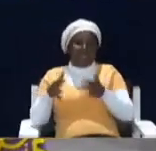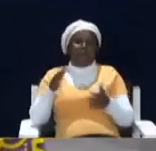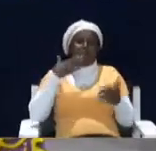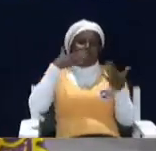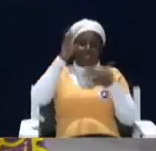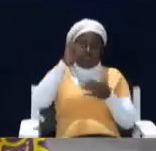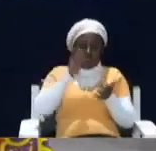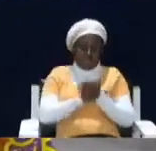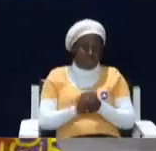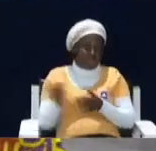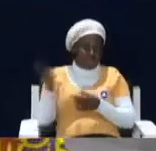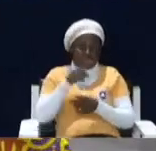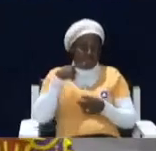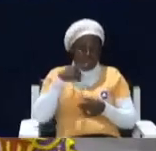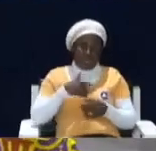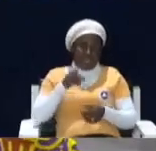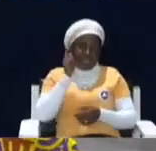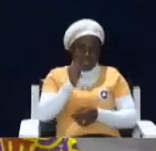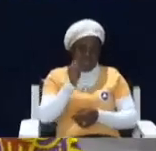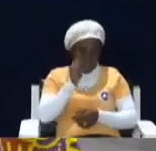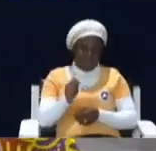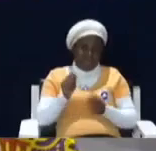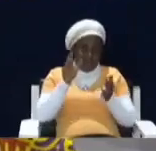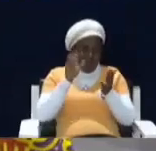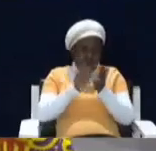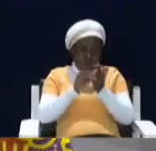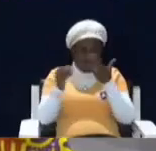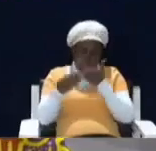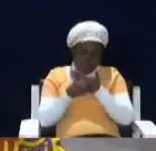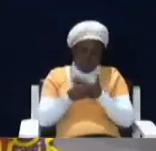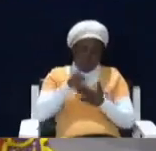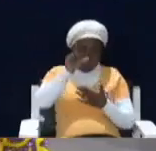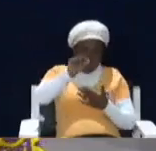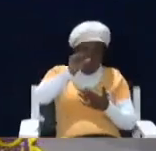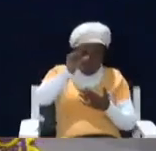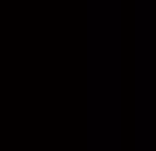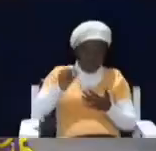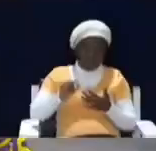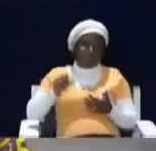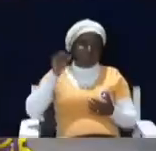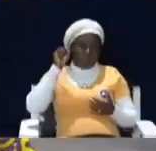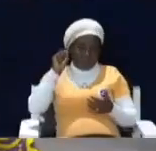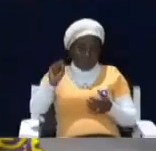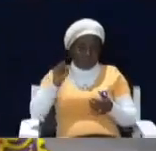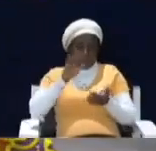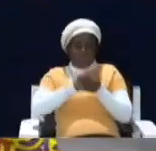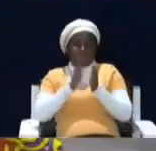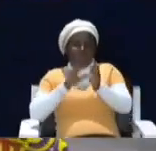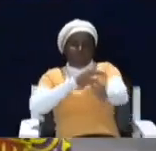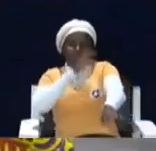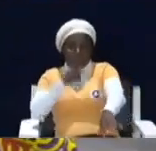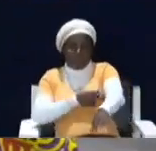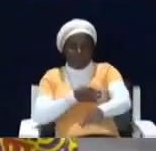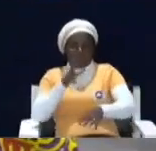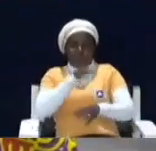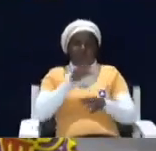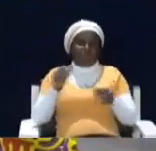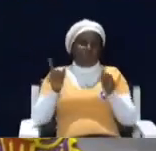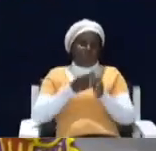have a testimony. Because in October 2020, I was confirmed pregnant. And 1st